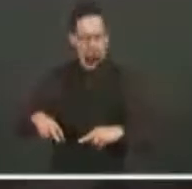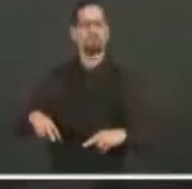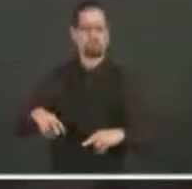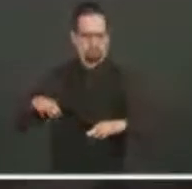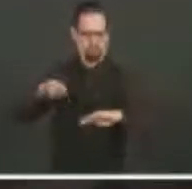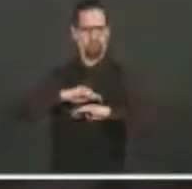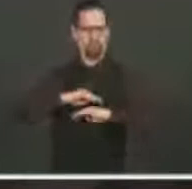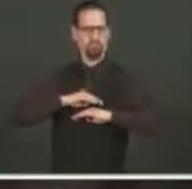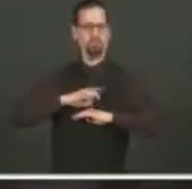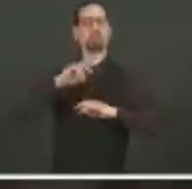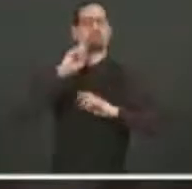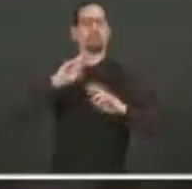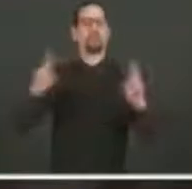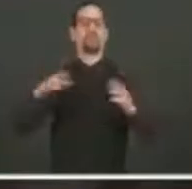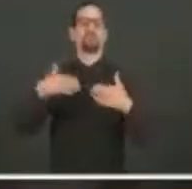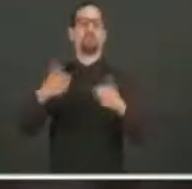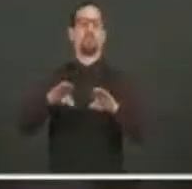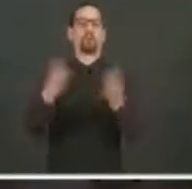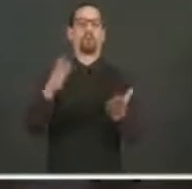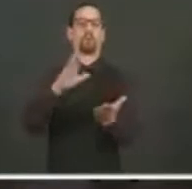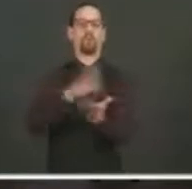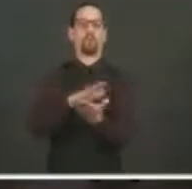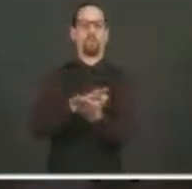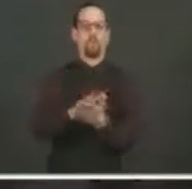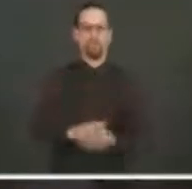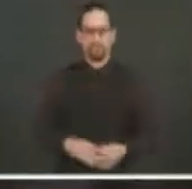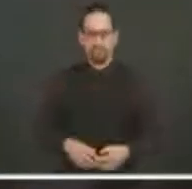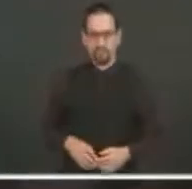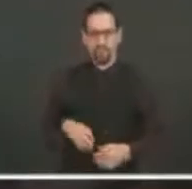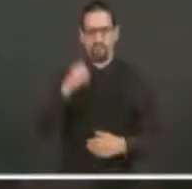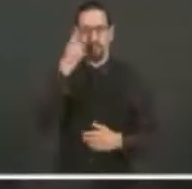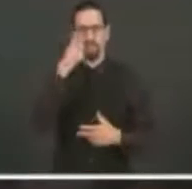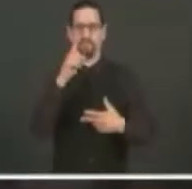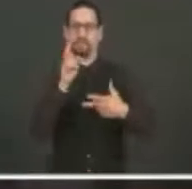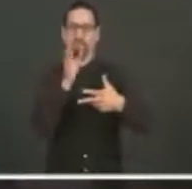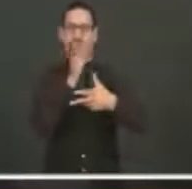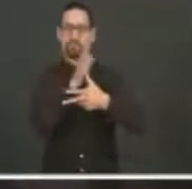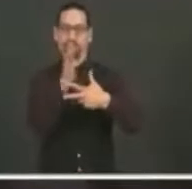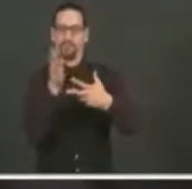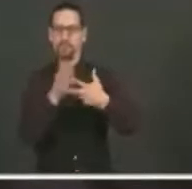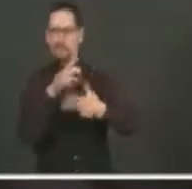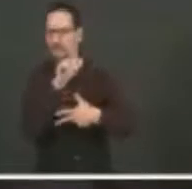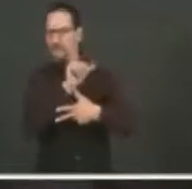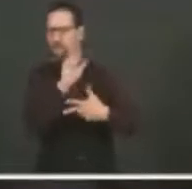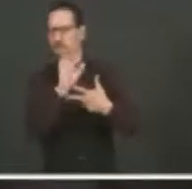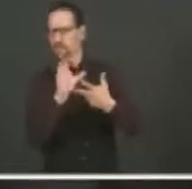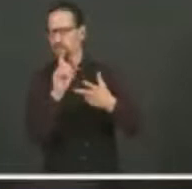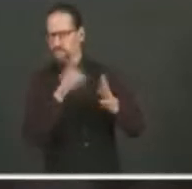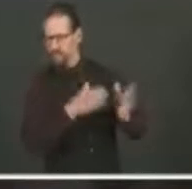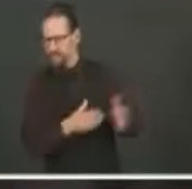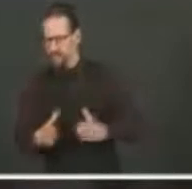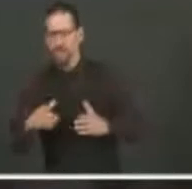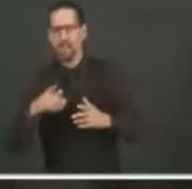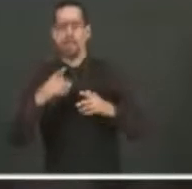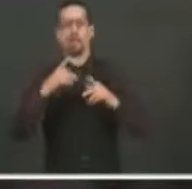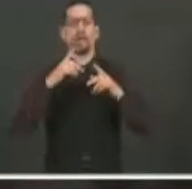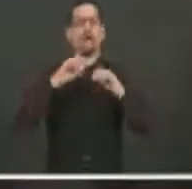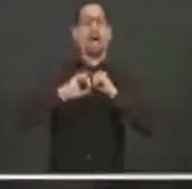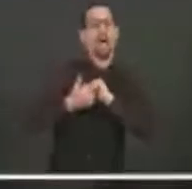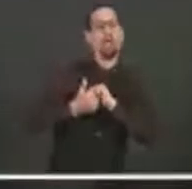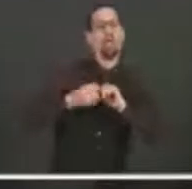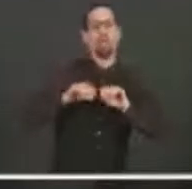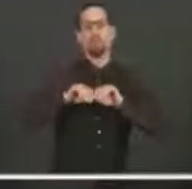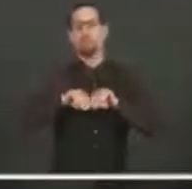Important for you to know about the guidance that will be released today is that it's a comprehensive roadmap for planning for these scenarios.